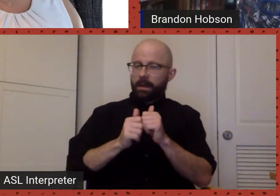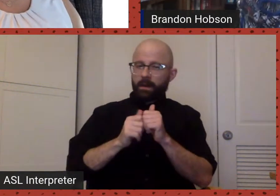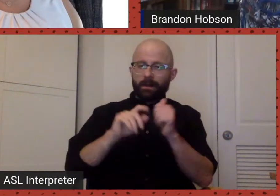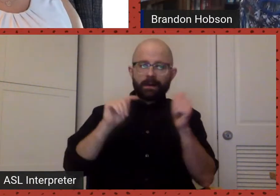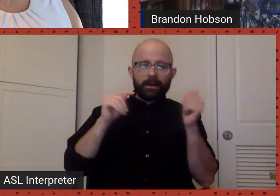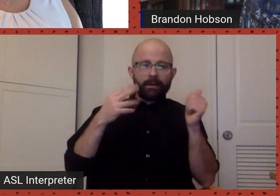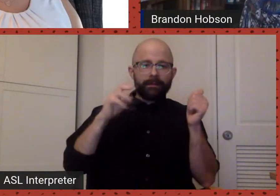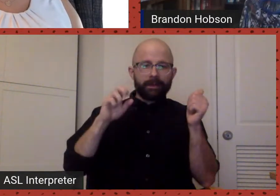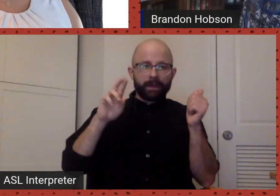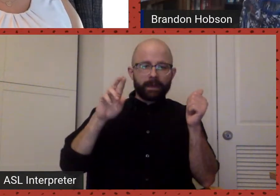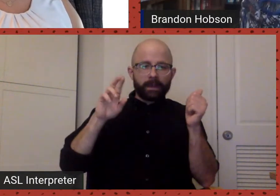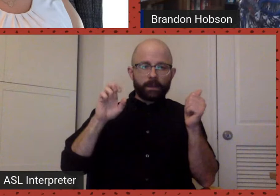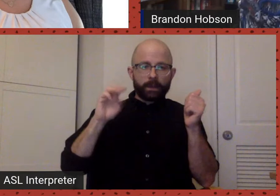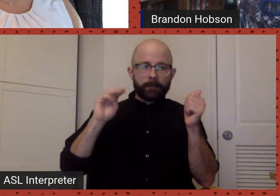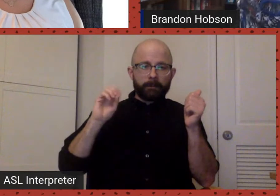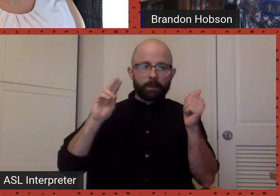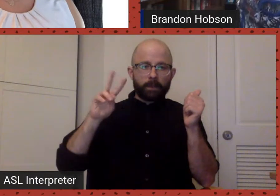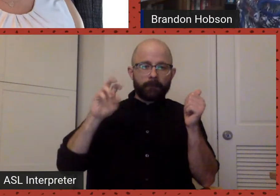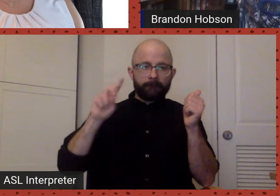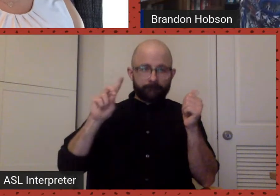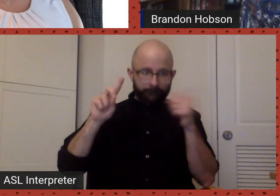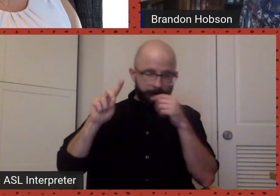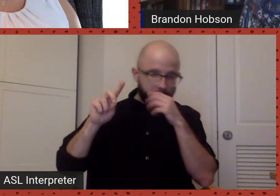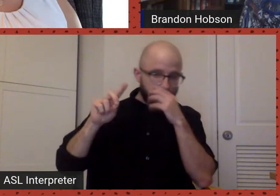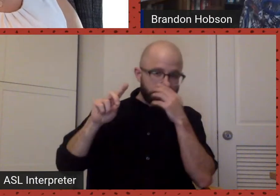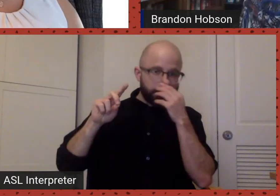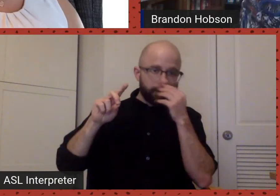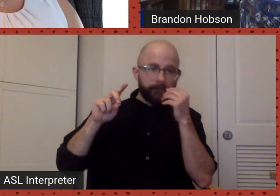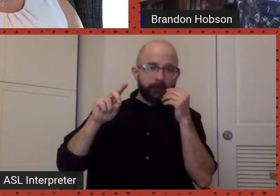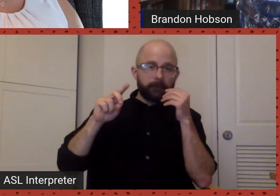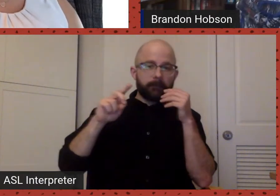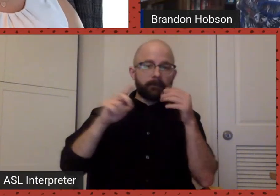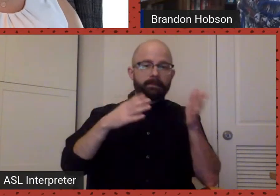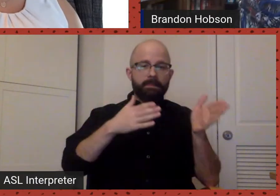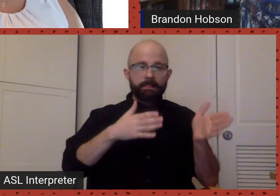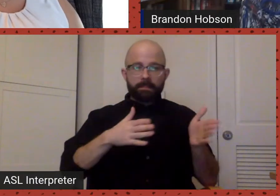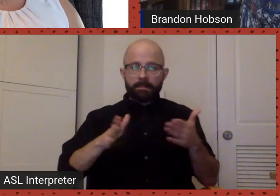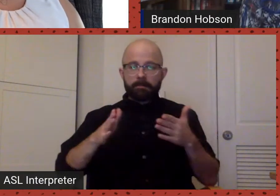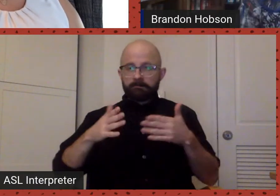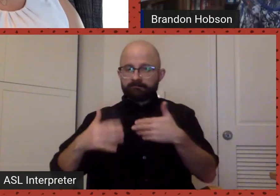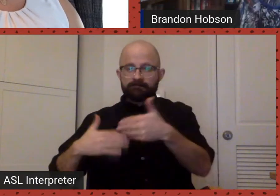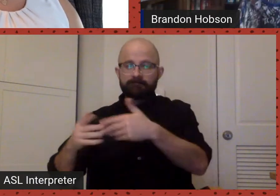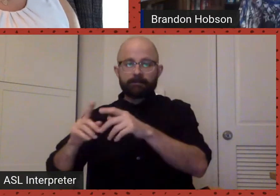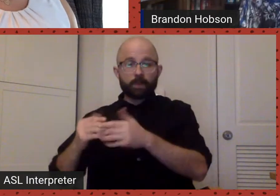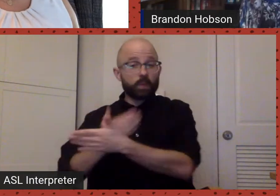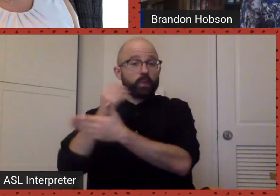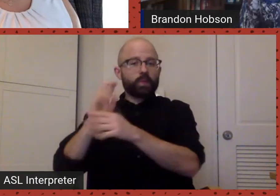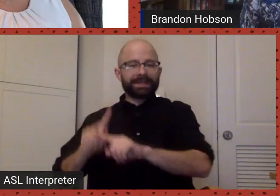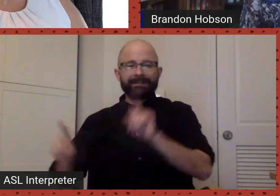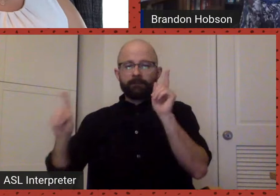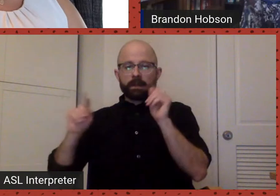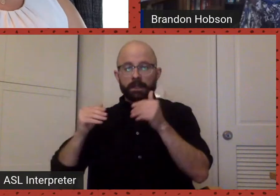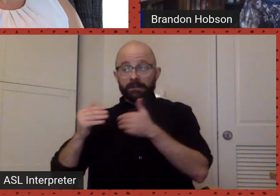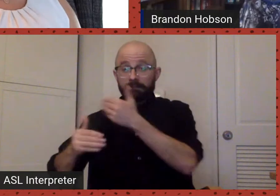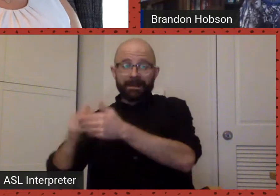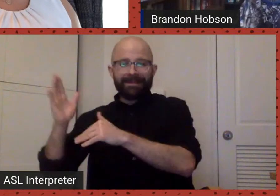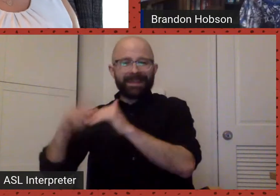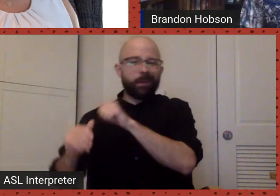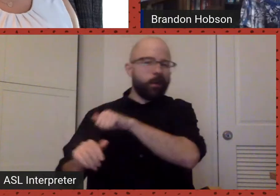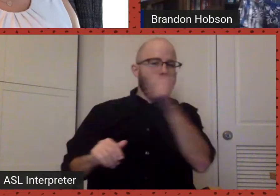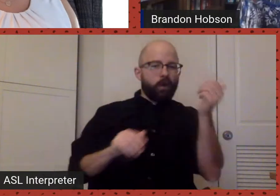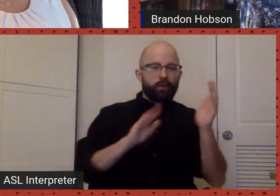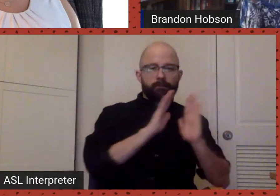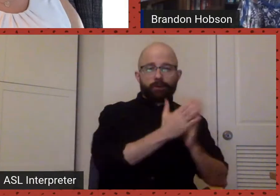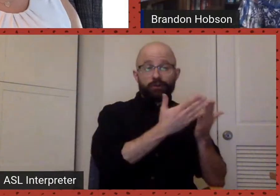has taken you in perhaps new or different directions than your other works. I mean, you're